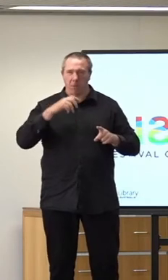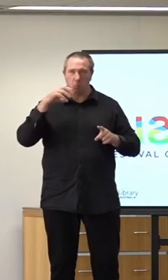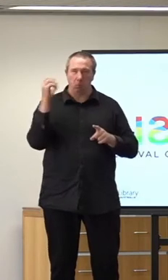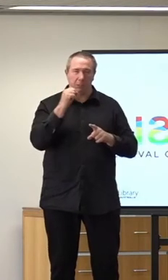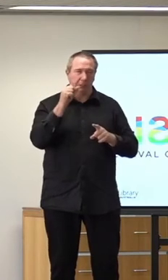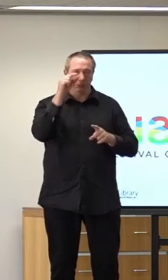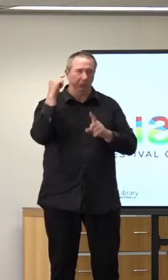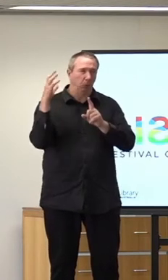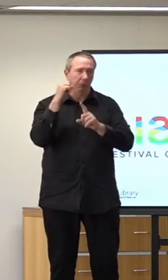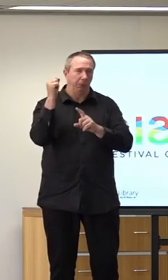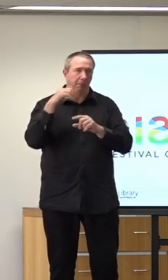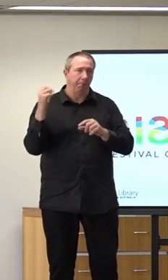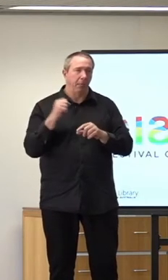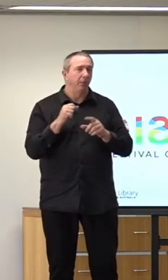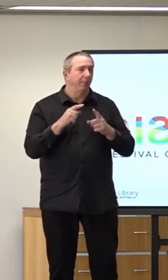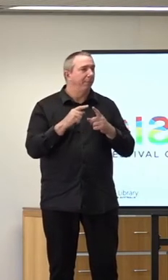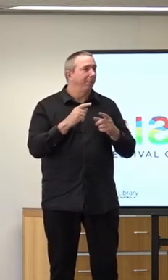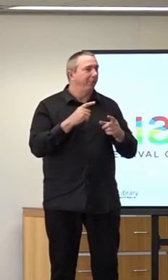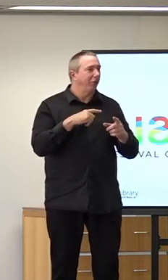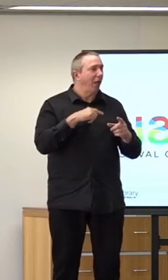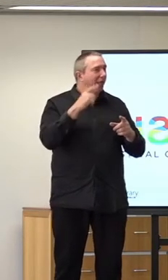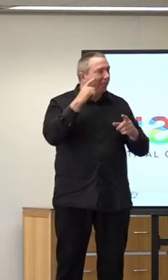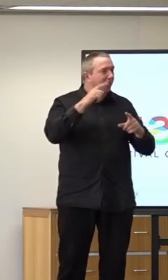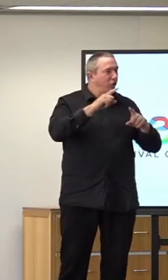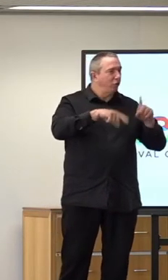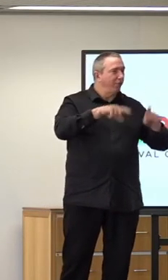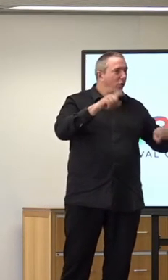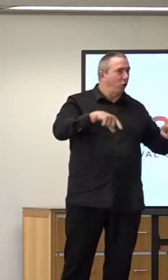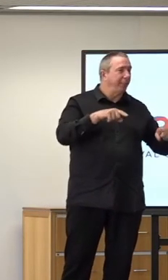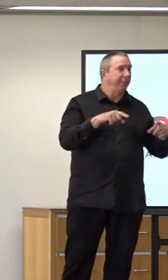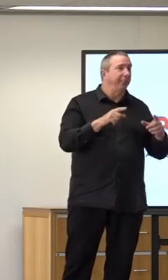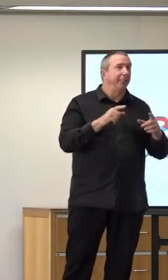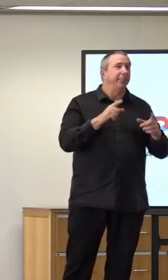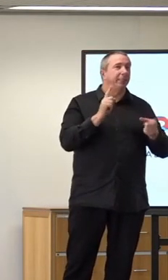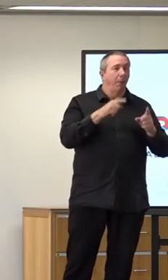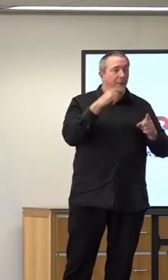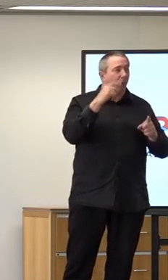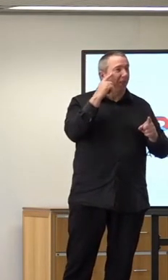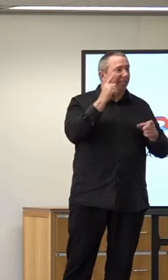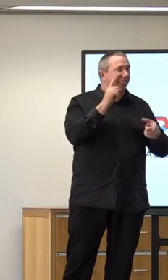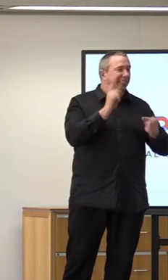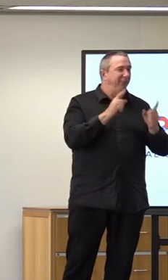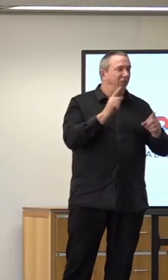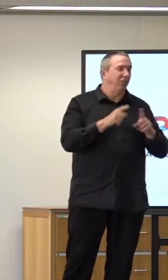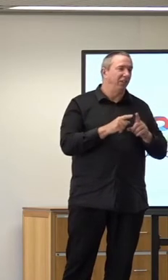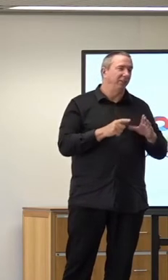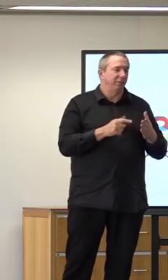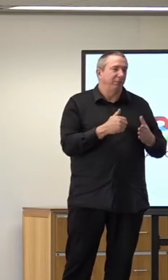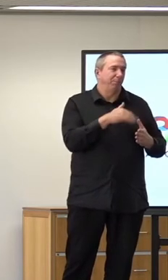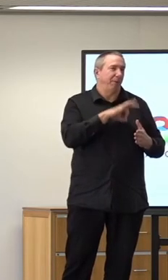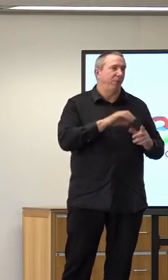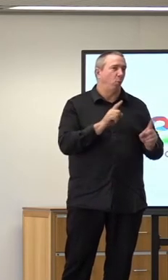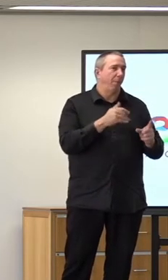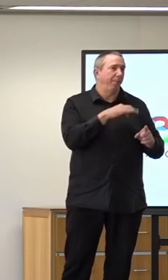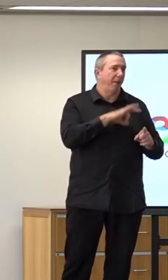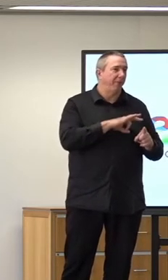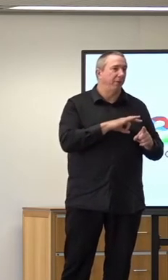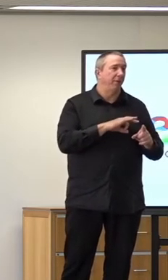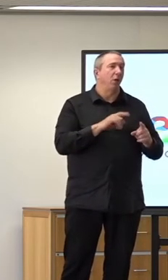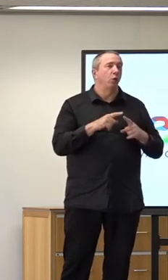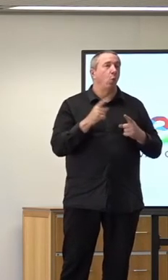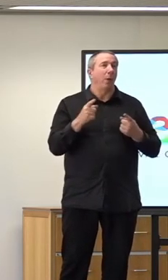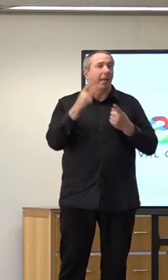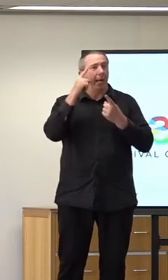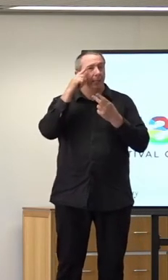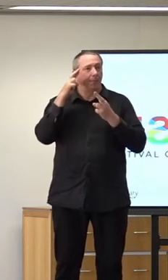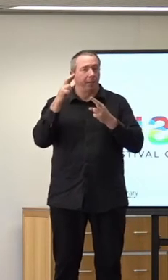don't think diversity should, it's sometimes seen as a bit of a zero-sum game, that, you know, we expect galleries